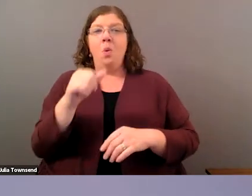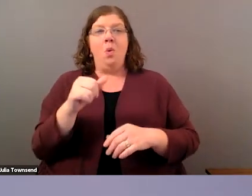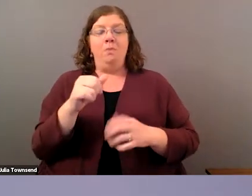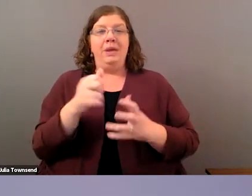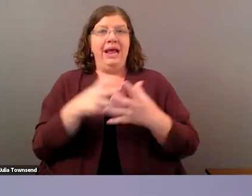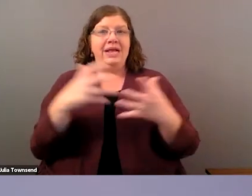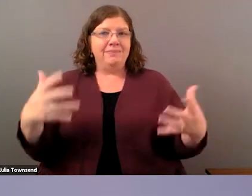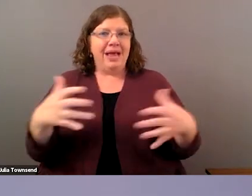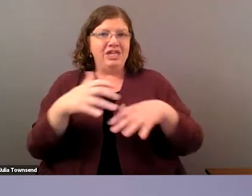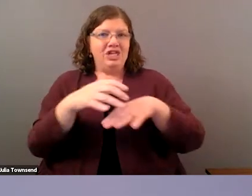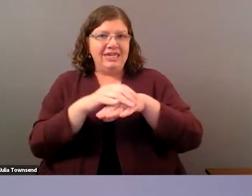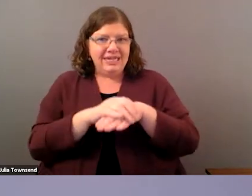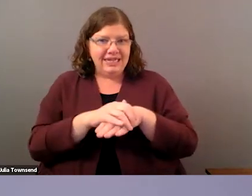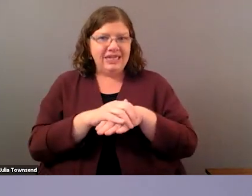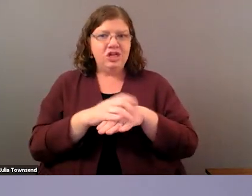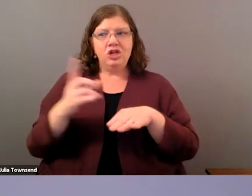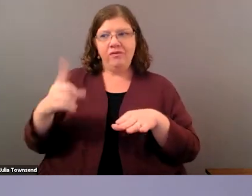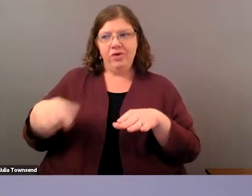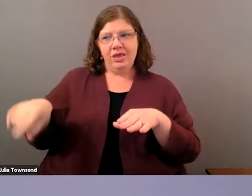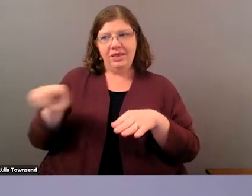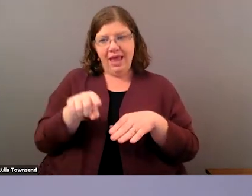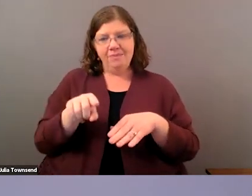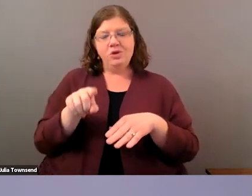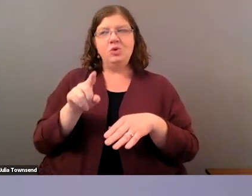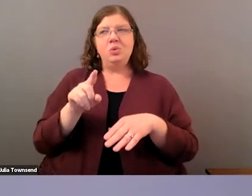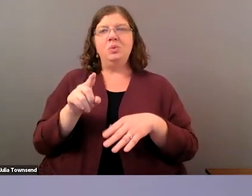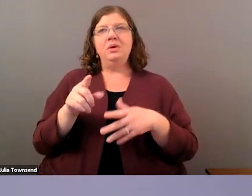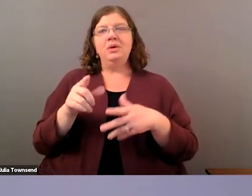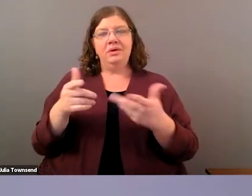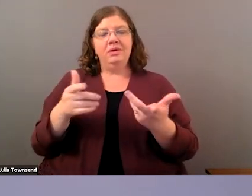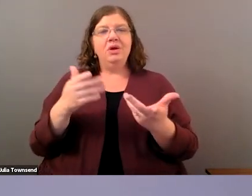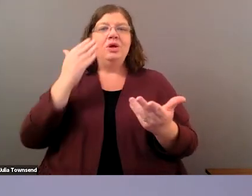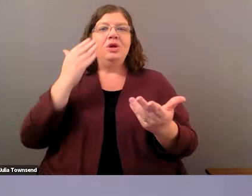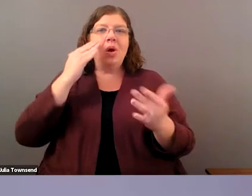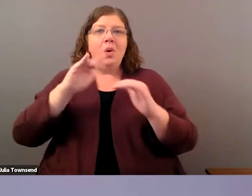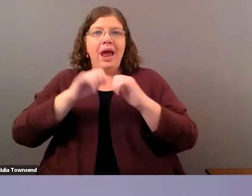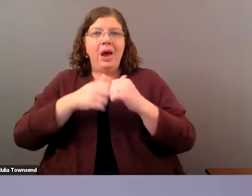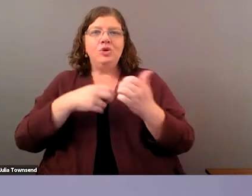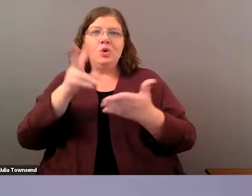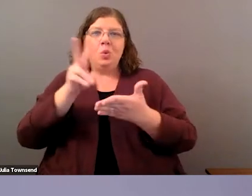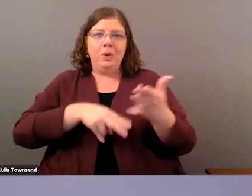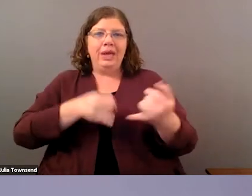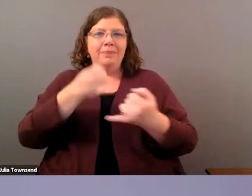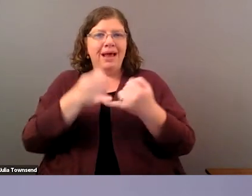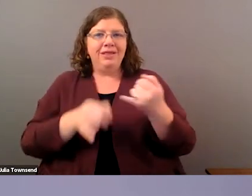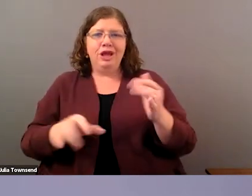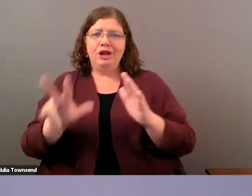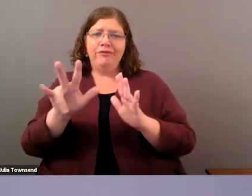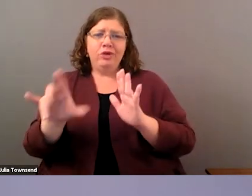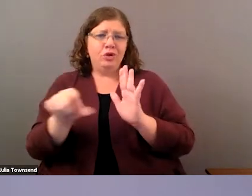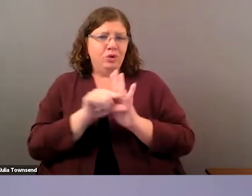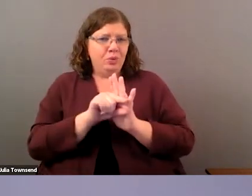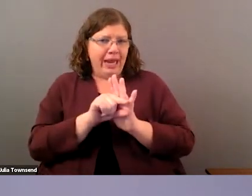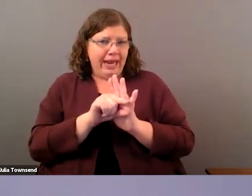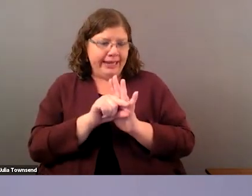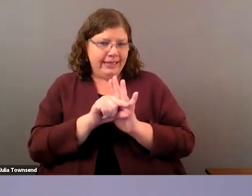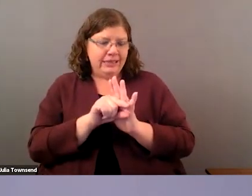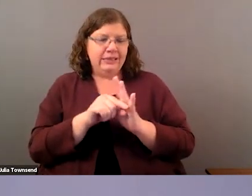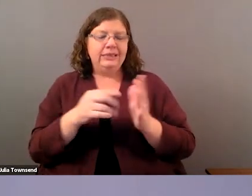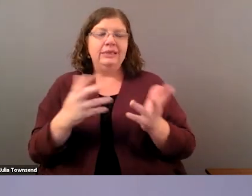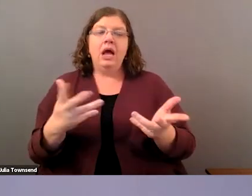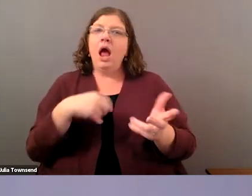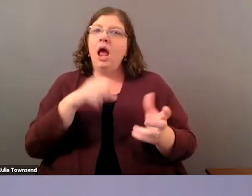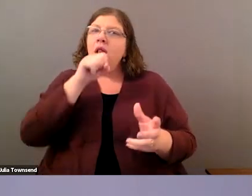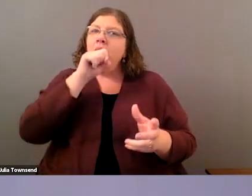English to get them to know how to read by the end of 3rd grade. And, I love